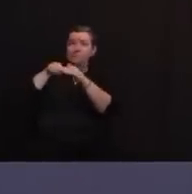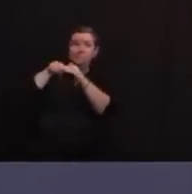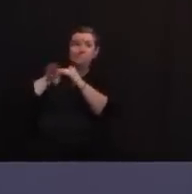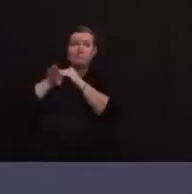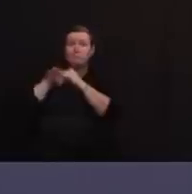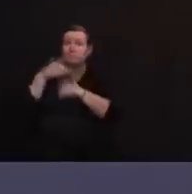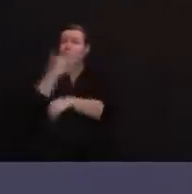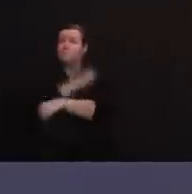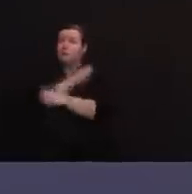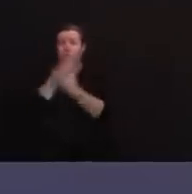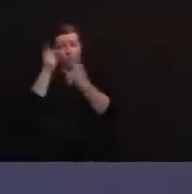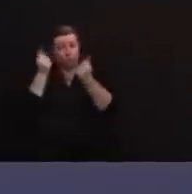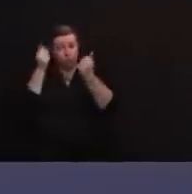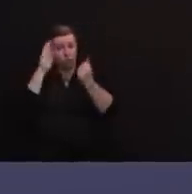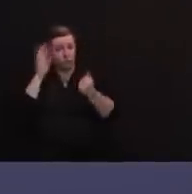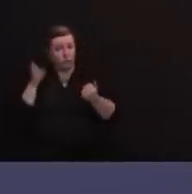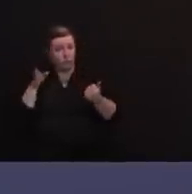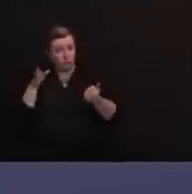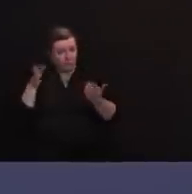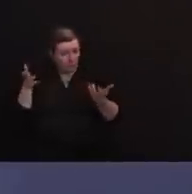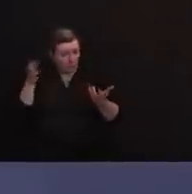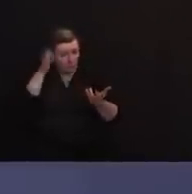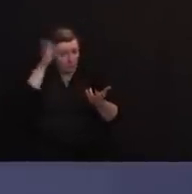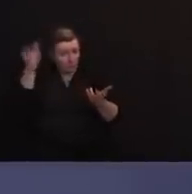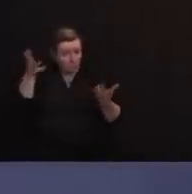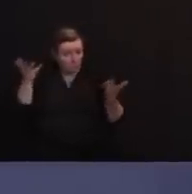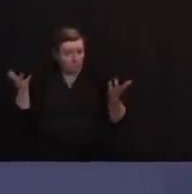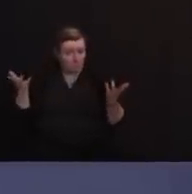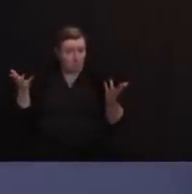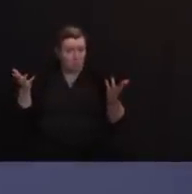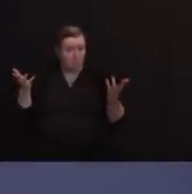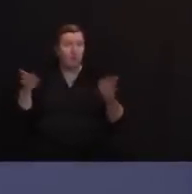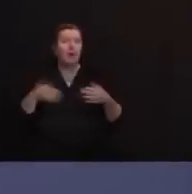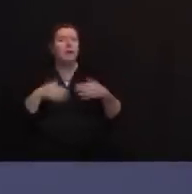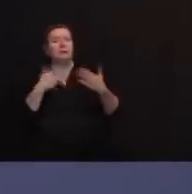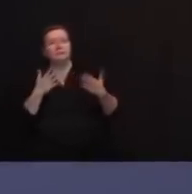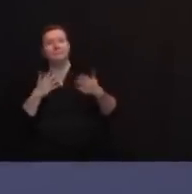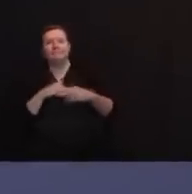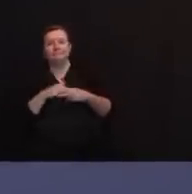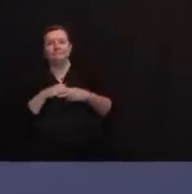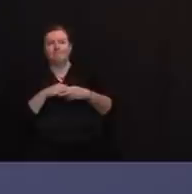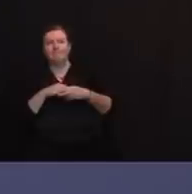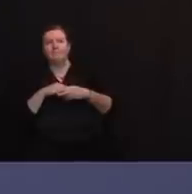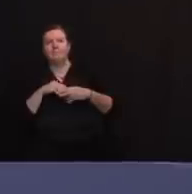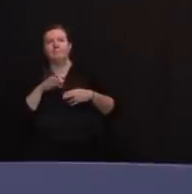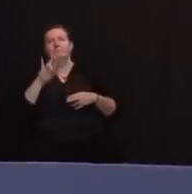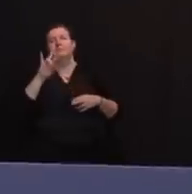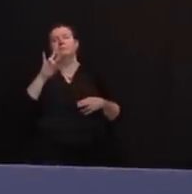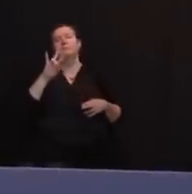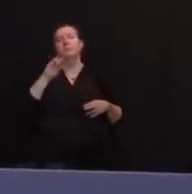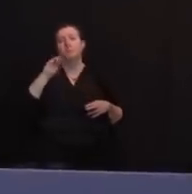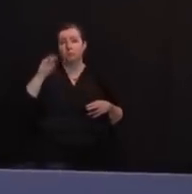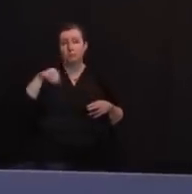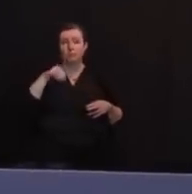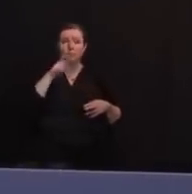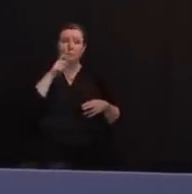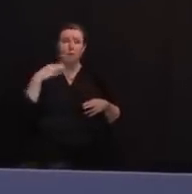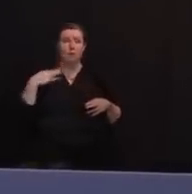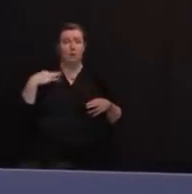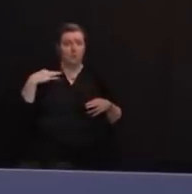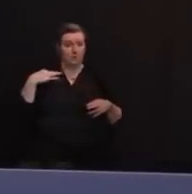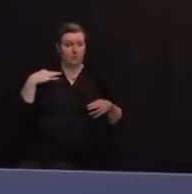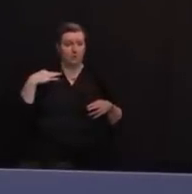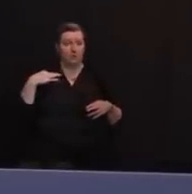anything you got? I think it's important to go over the numbers. In New Jersey, 70% of the eligible adult population, it's about